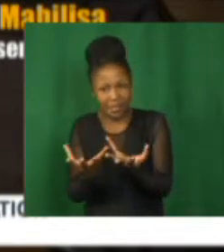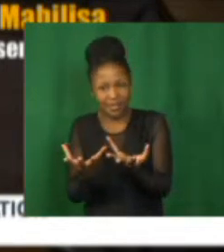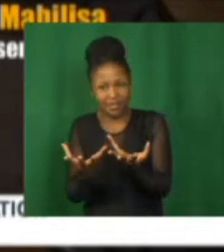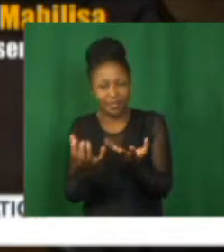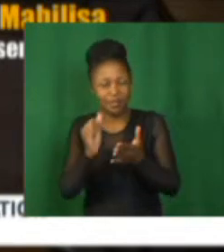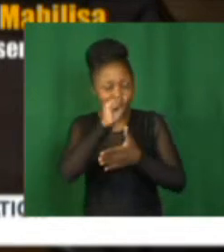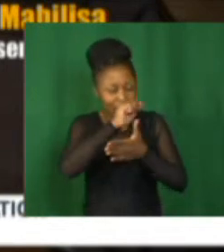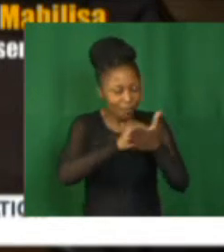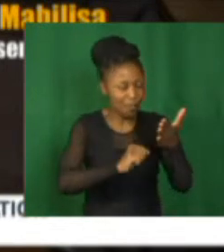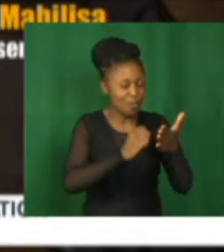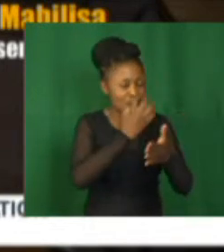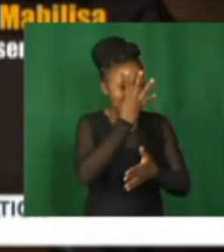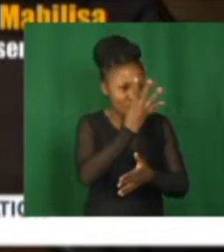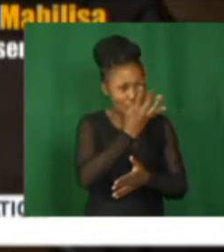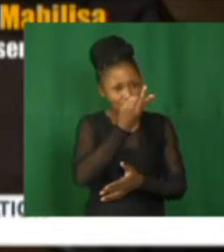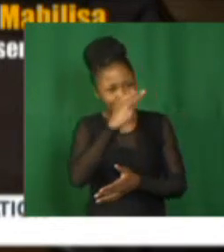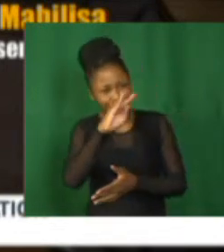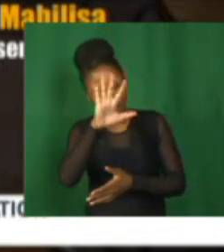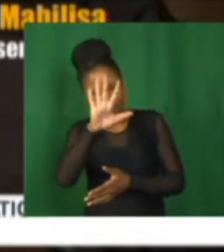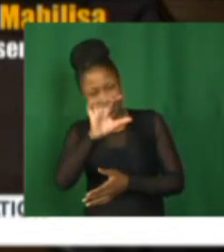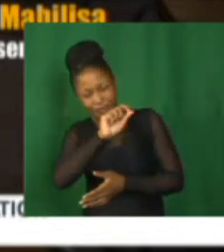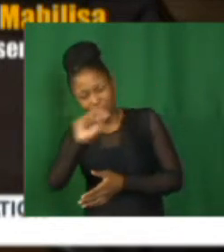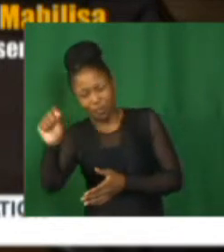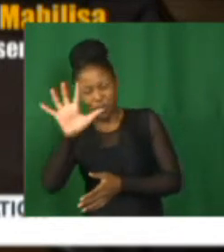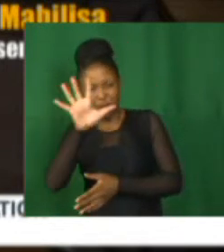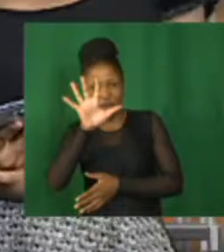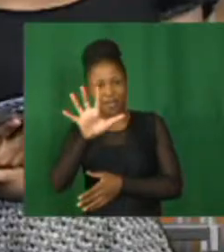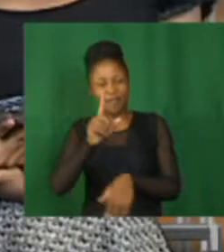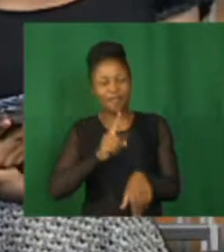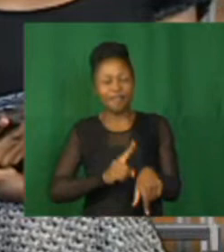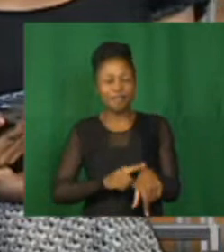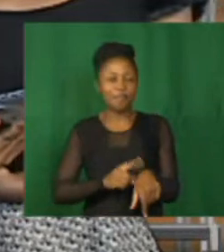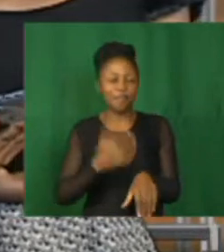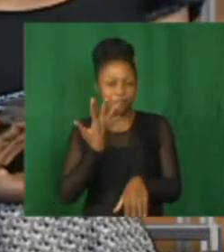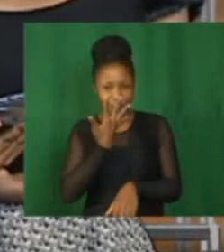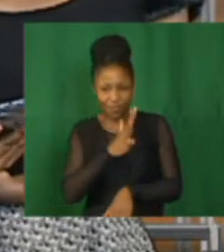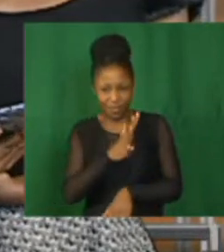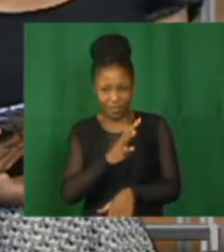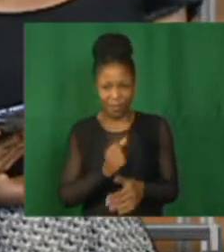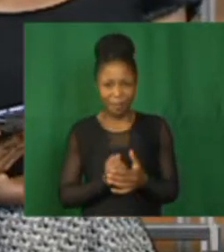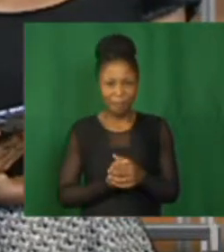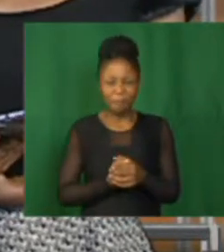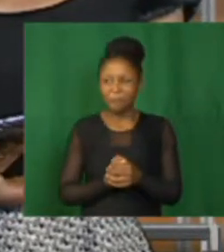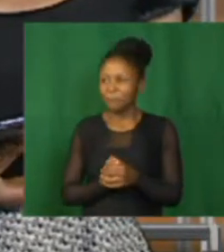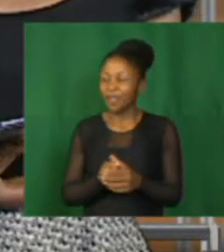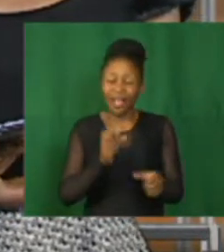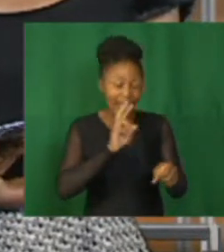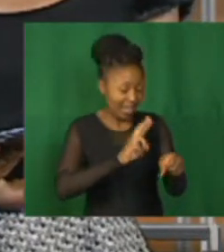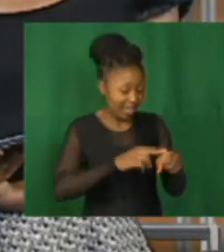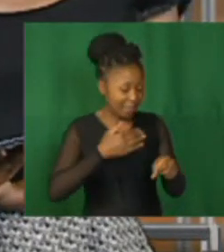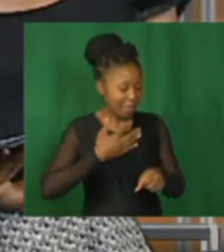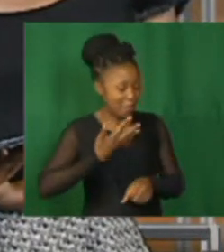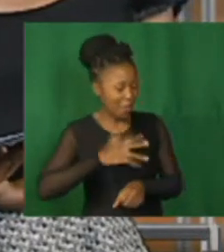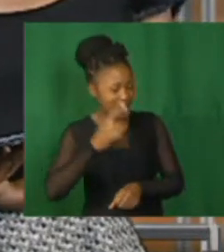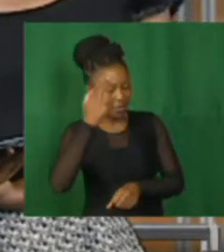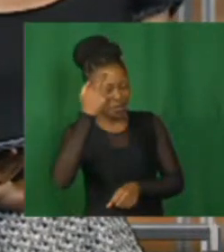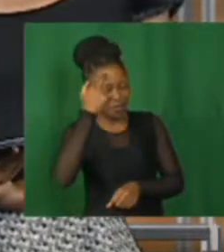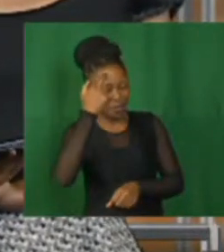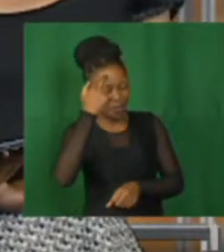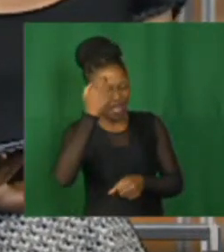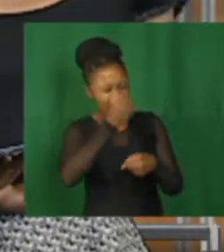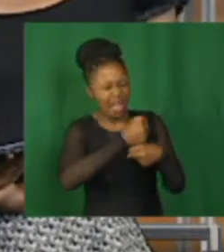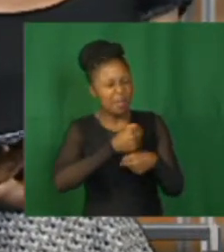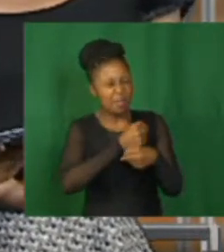from 4:25 to 5 p.m. Yes, please, and also a reminder about social media platforms as well.